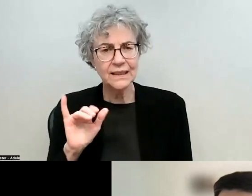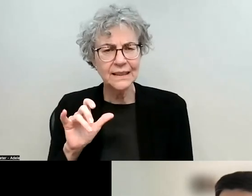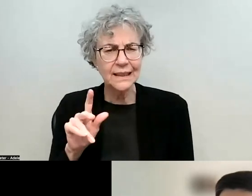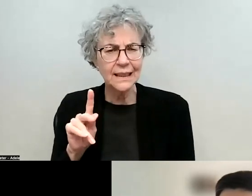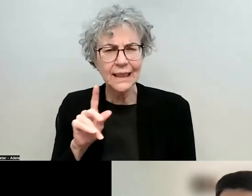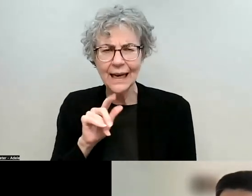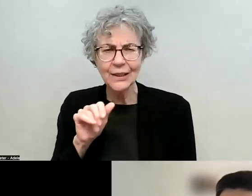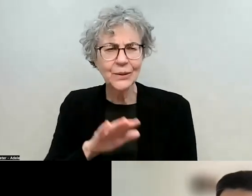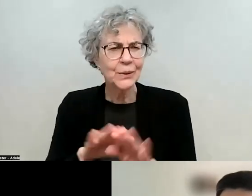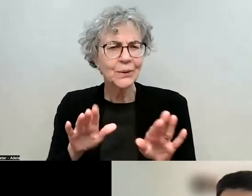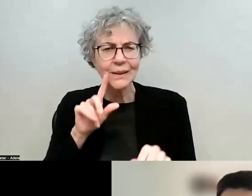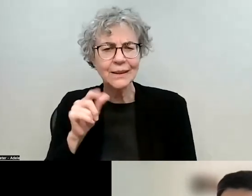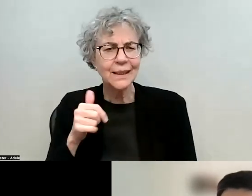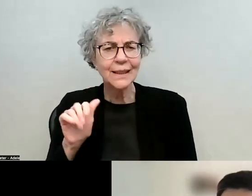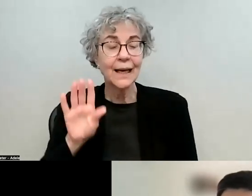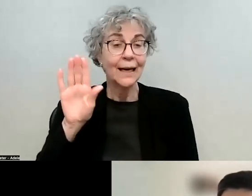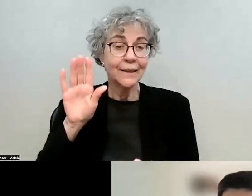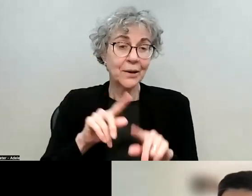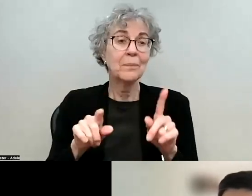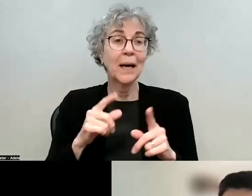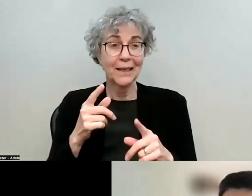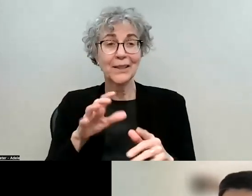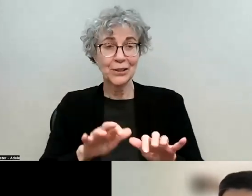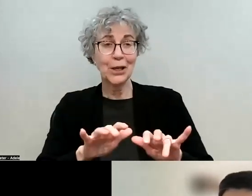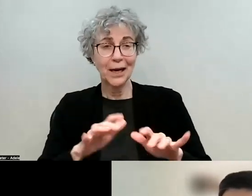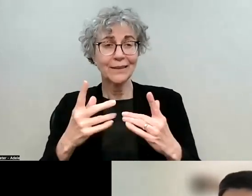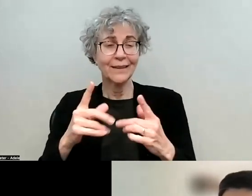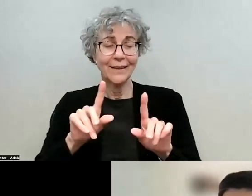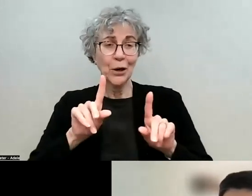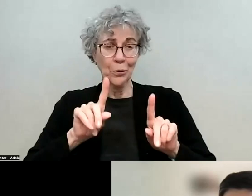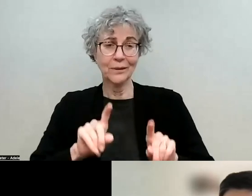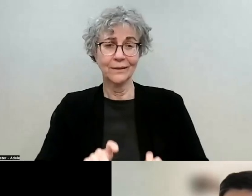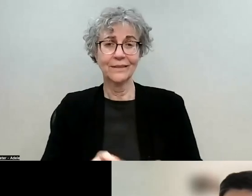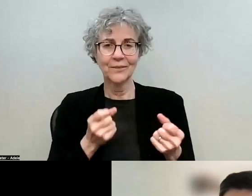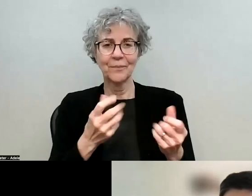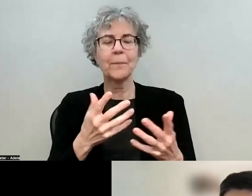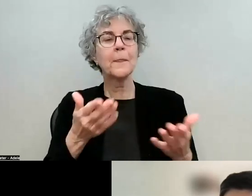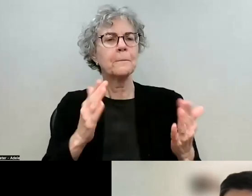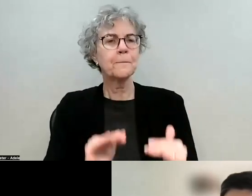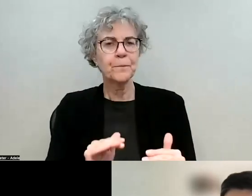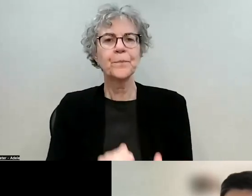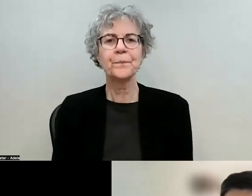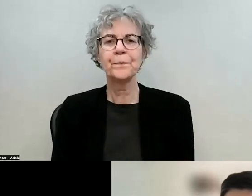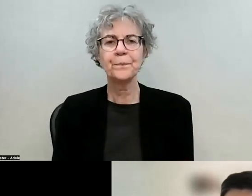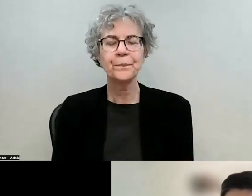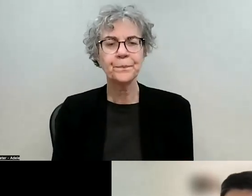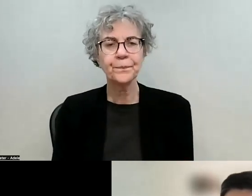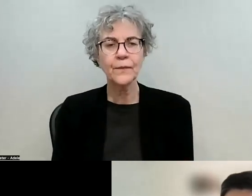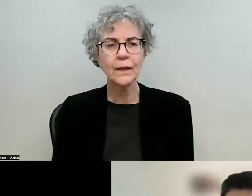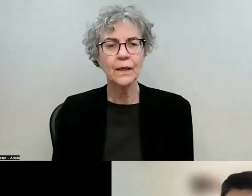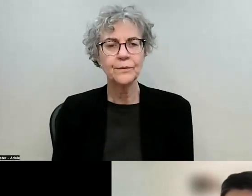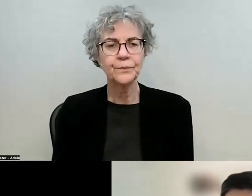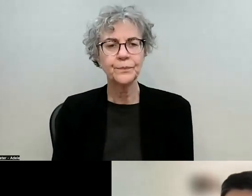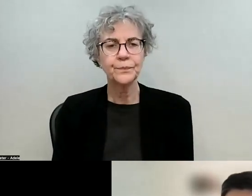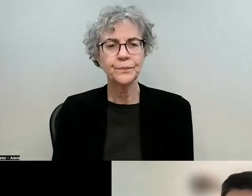I don't see any hands up yet, but there are lots of questions coming in through the chat. So the next chat question, given